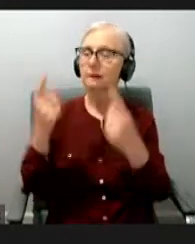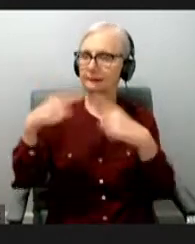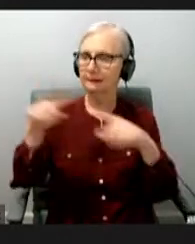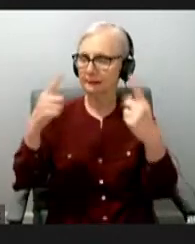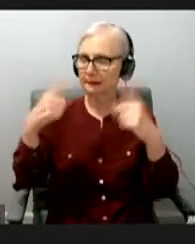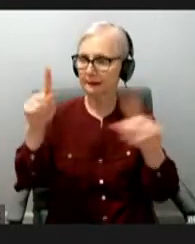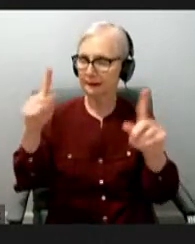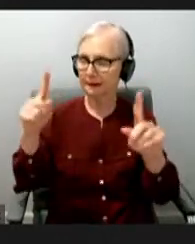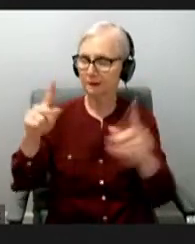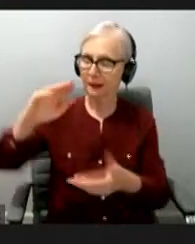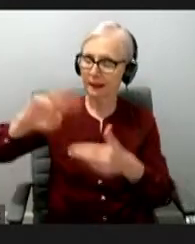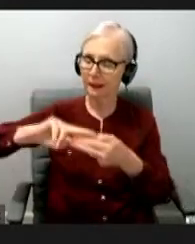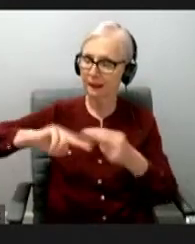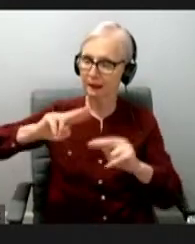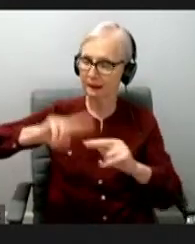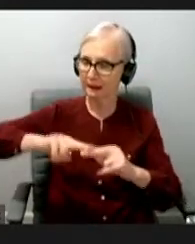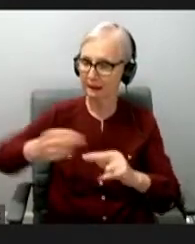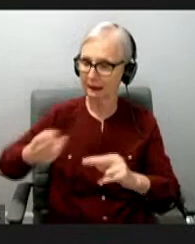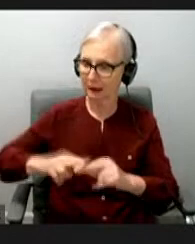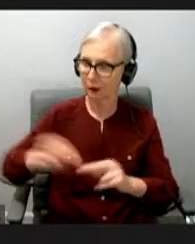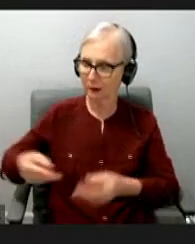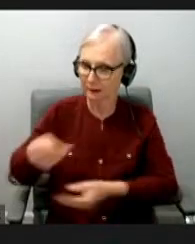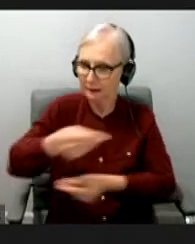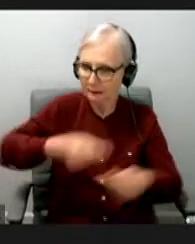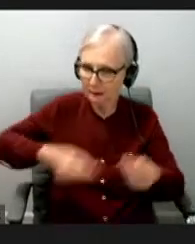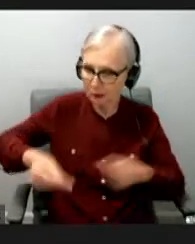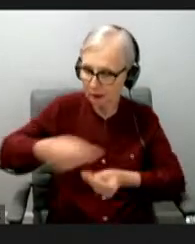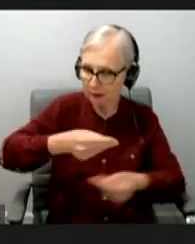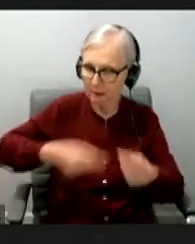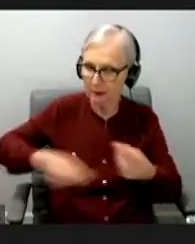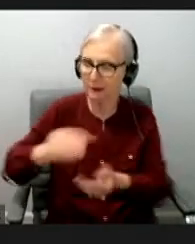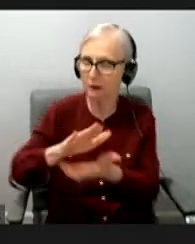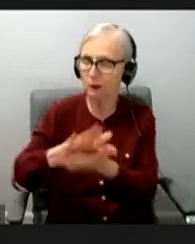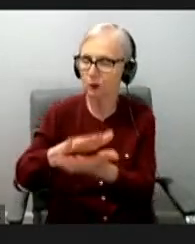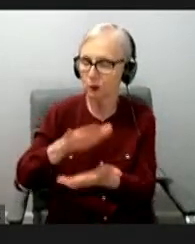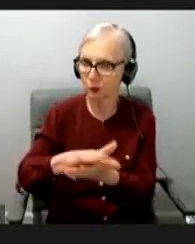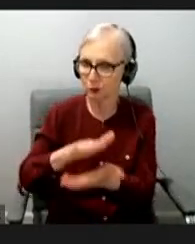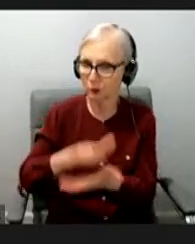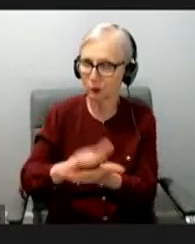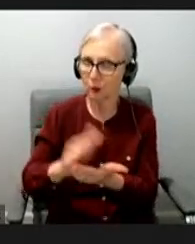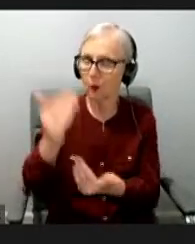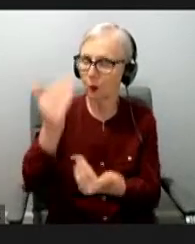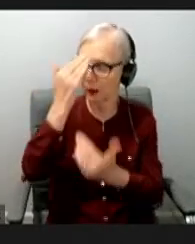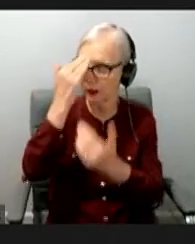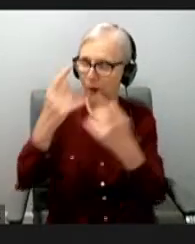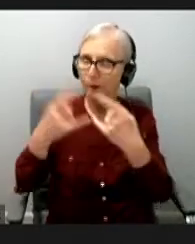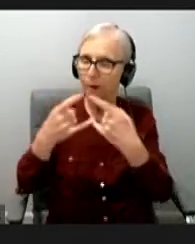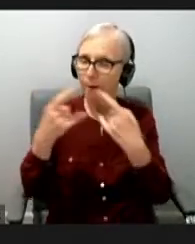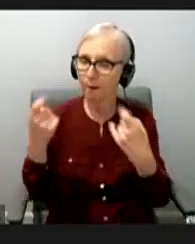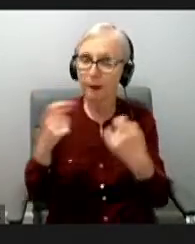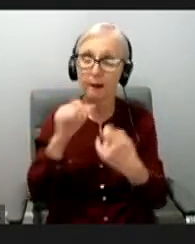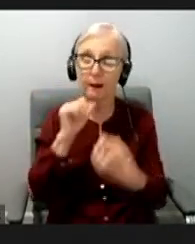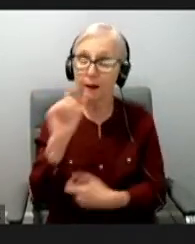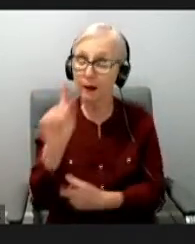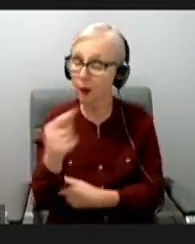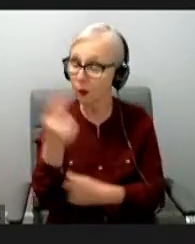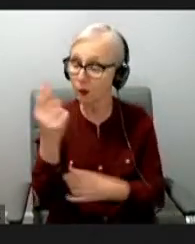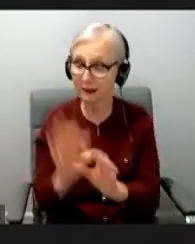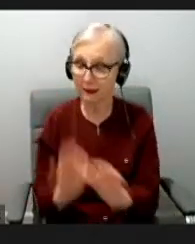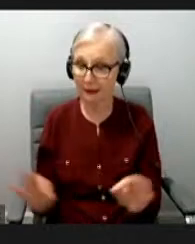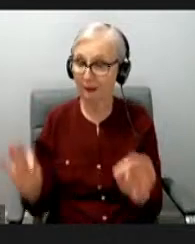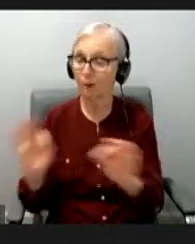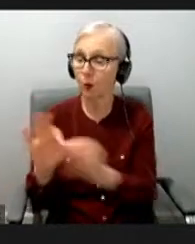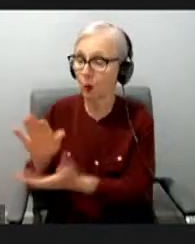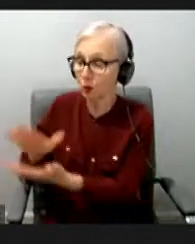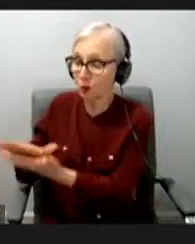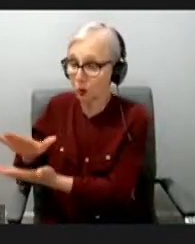decreasing transmission in our school settings. I also want to say that we know that masks are, of course, not just important in school settings, they're incredibly